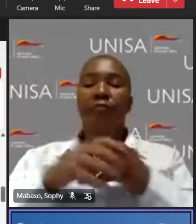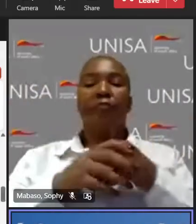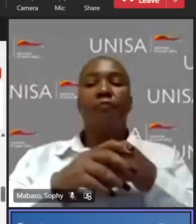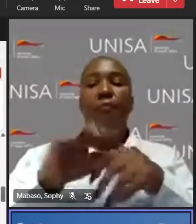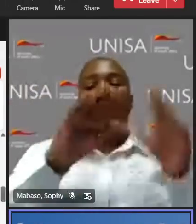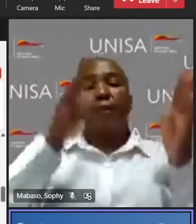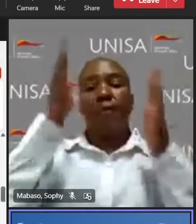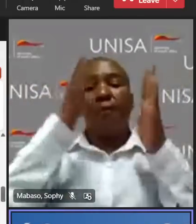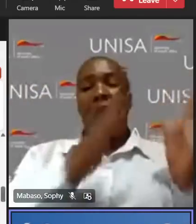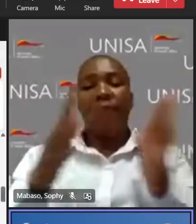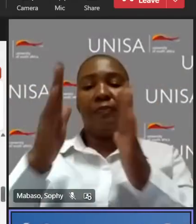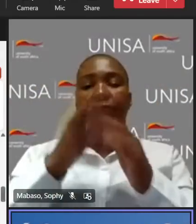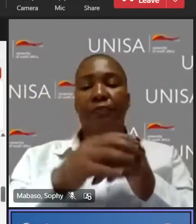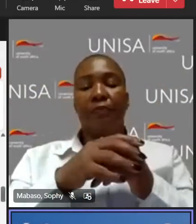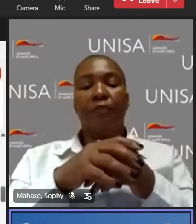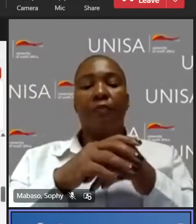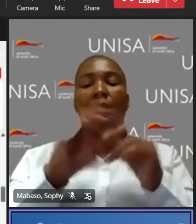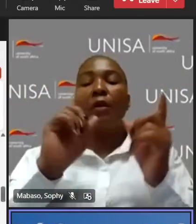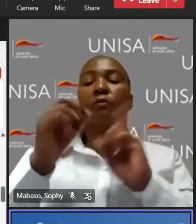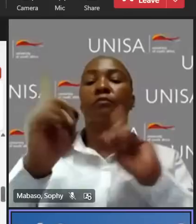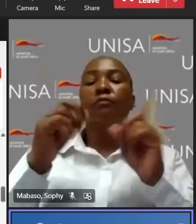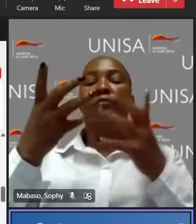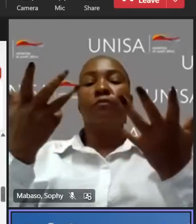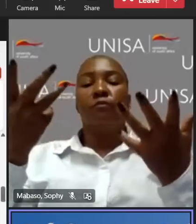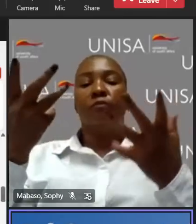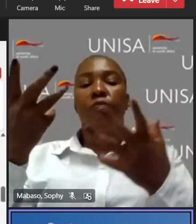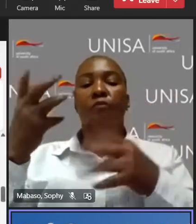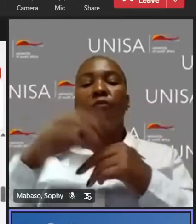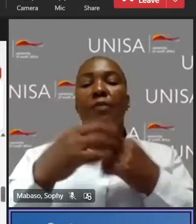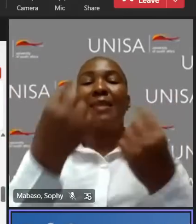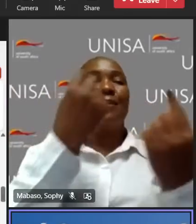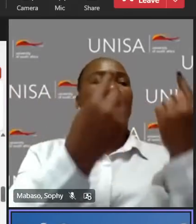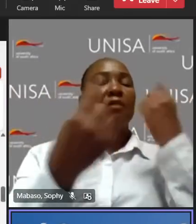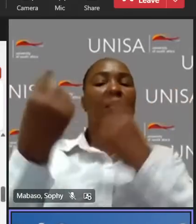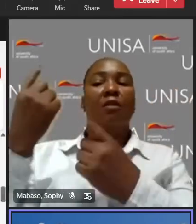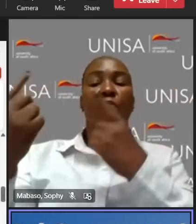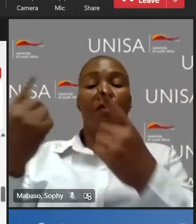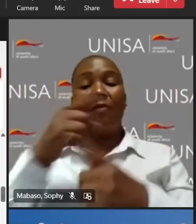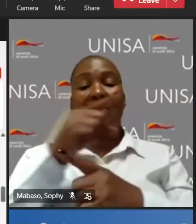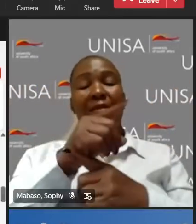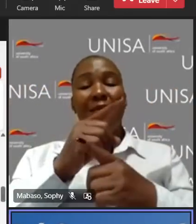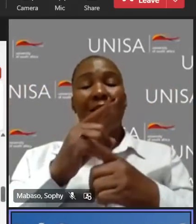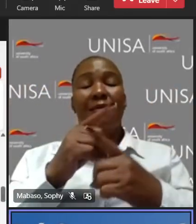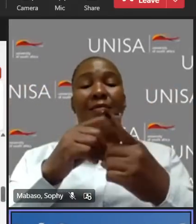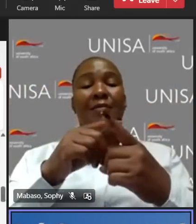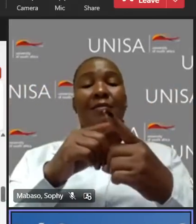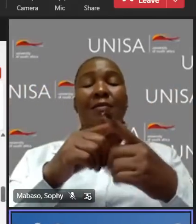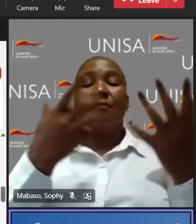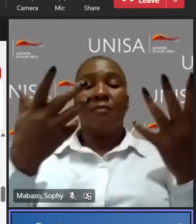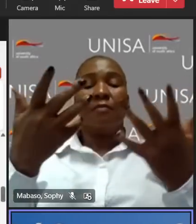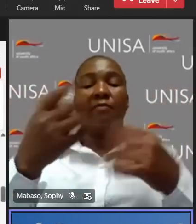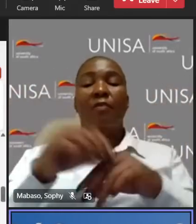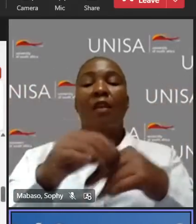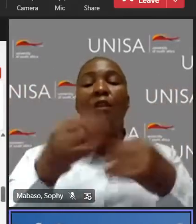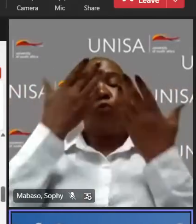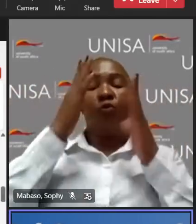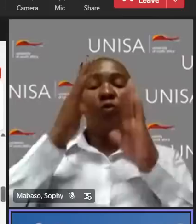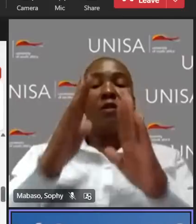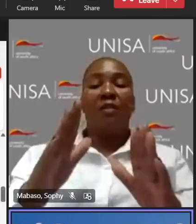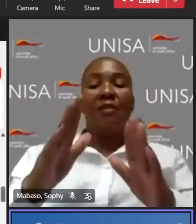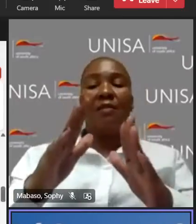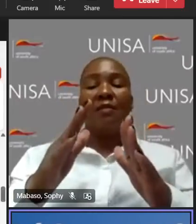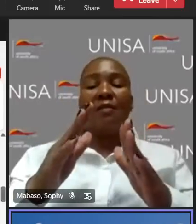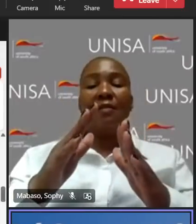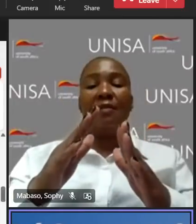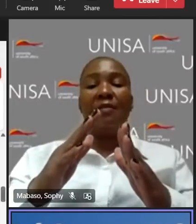next slide will speak to each of these components. The student health and